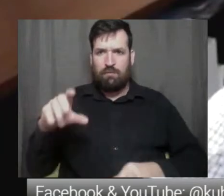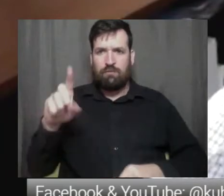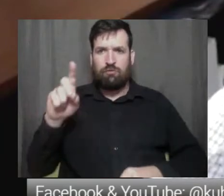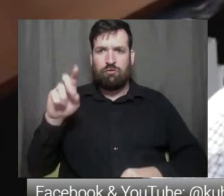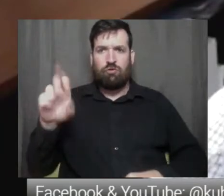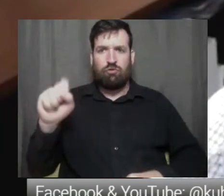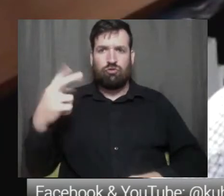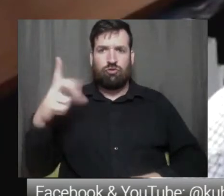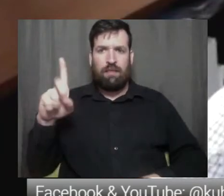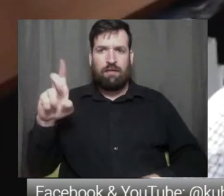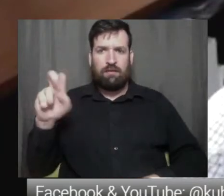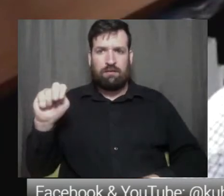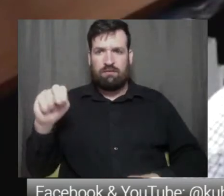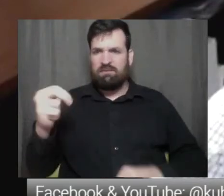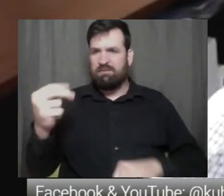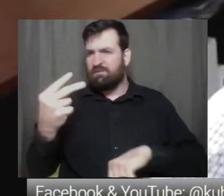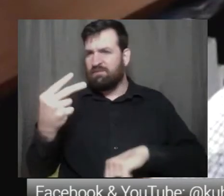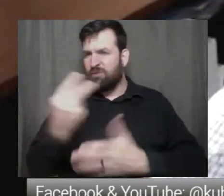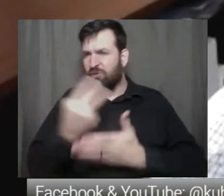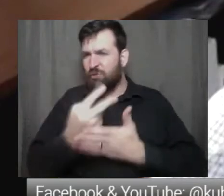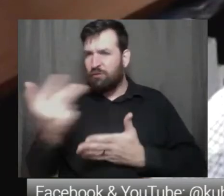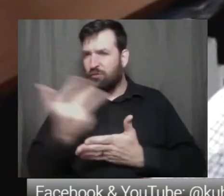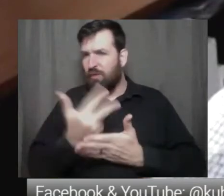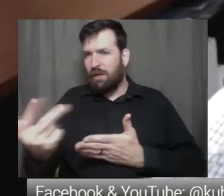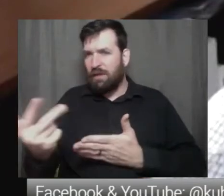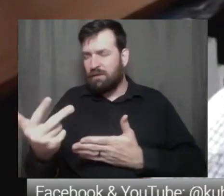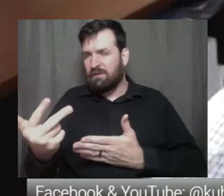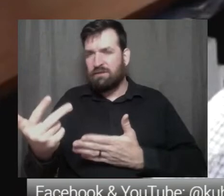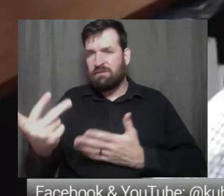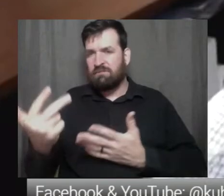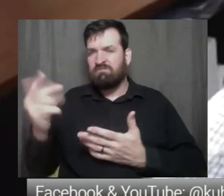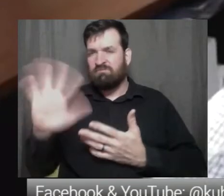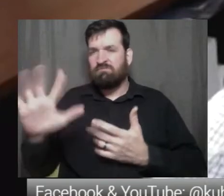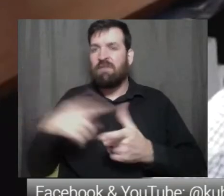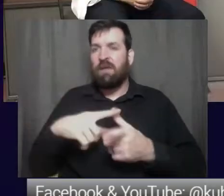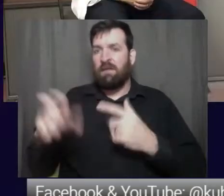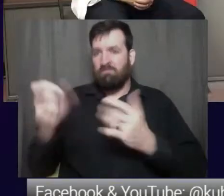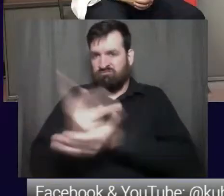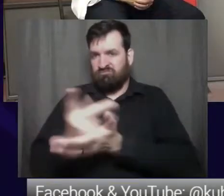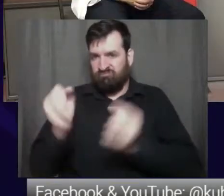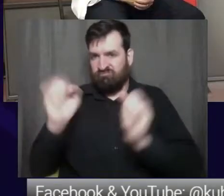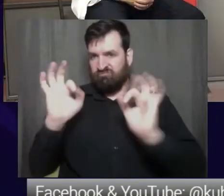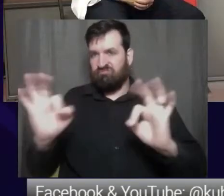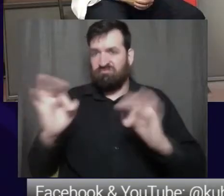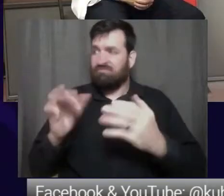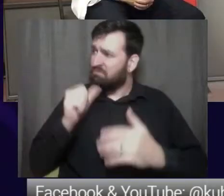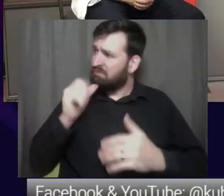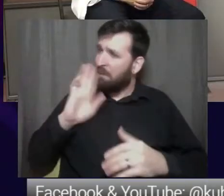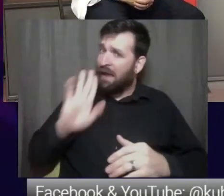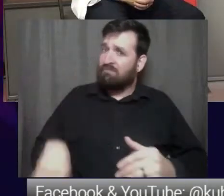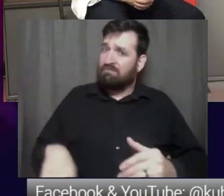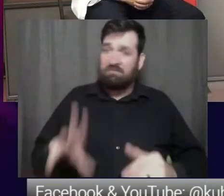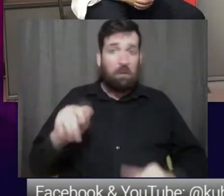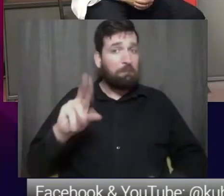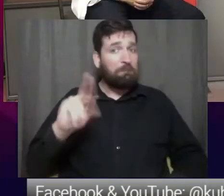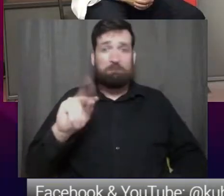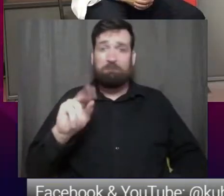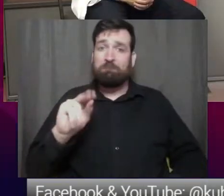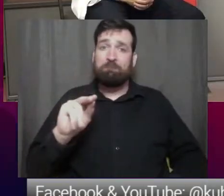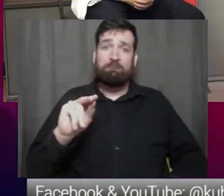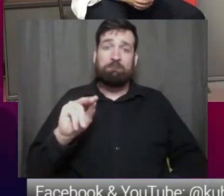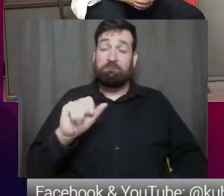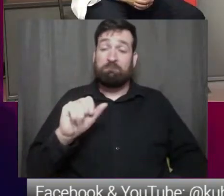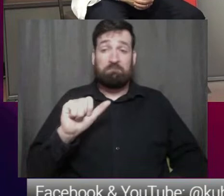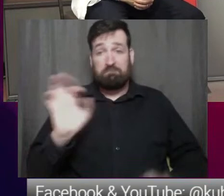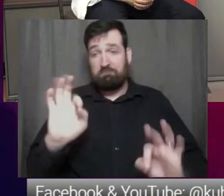4 weeks after the initial procedure, Okay. and I think at that point he kind of gave me the all clear. That's not bad. A few weeks No, isn't bad. not at all. No, yeah, not at